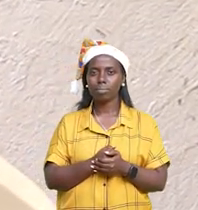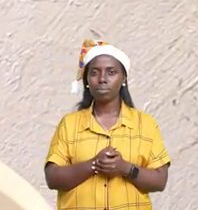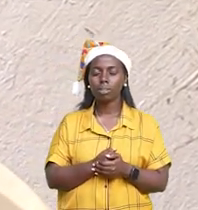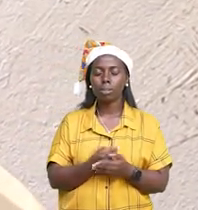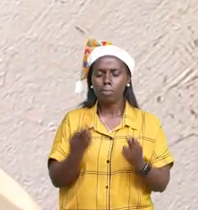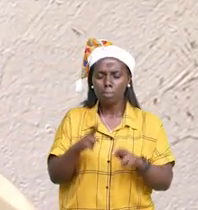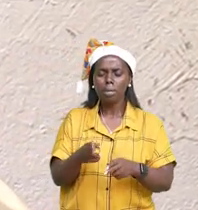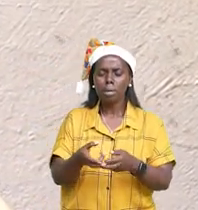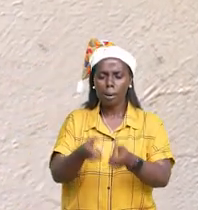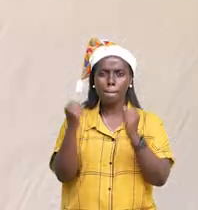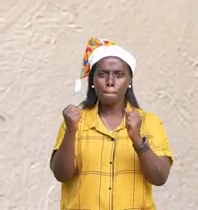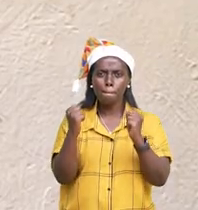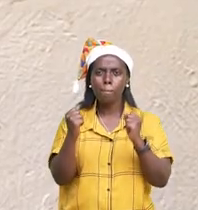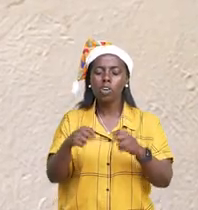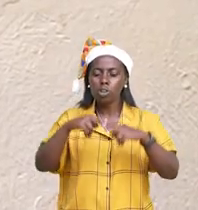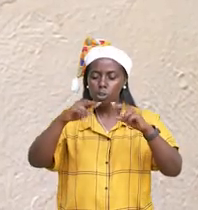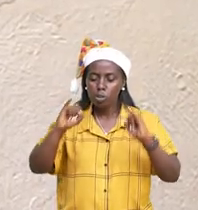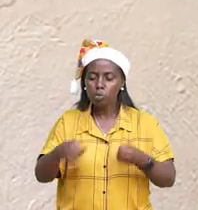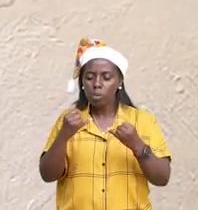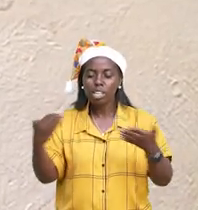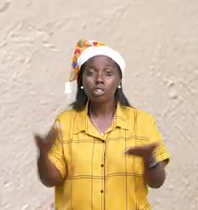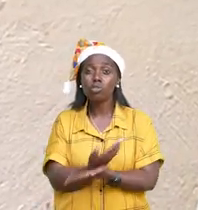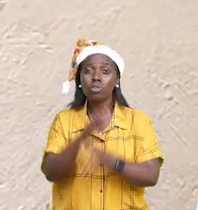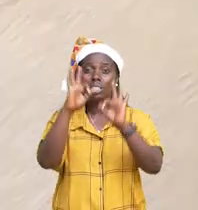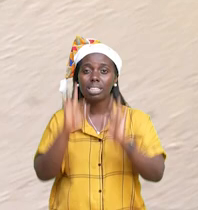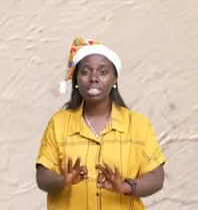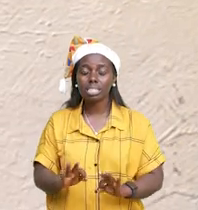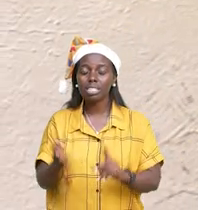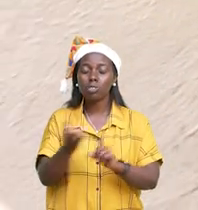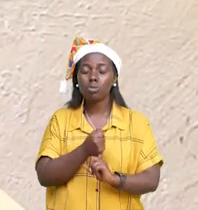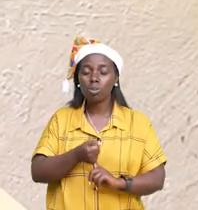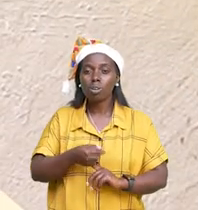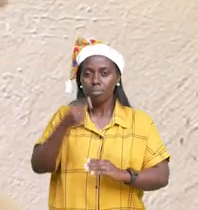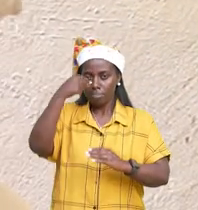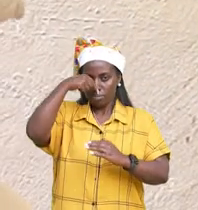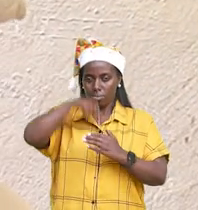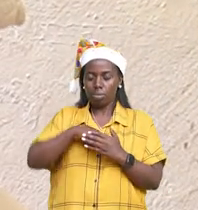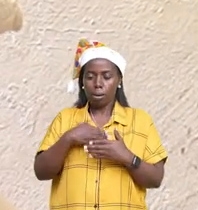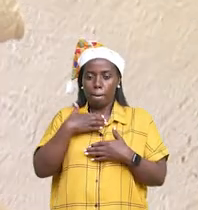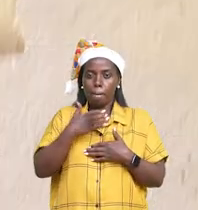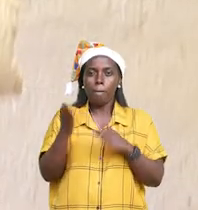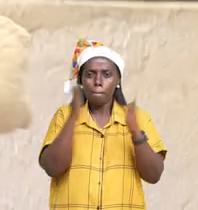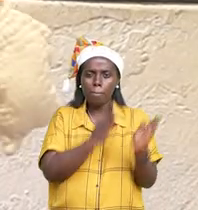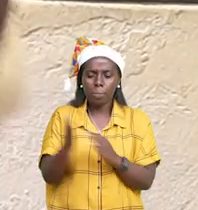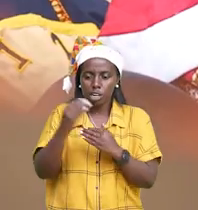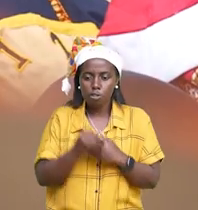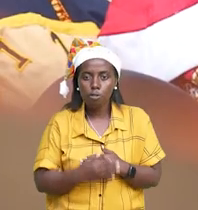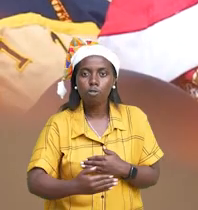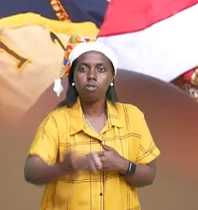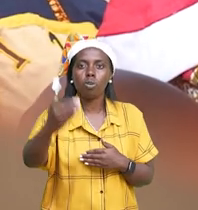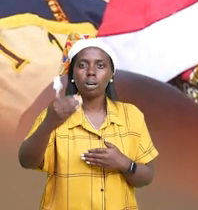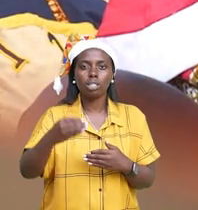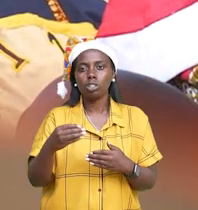Be brave. Try new things. Take a deep breath and plan forward